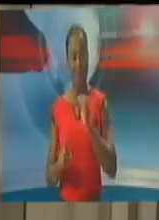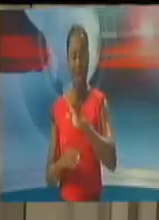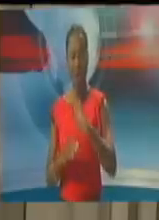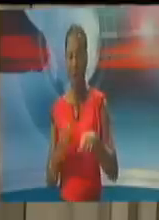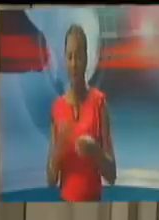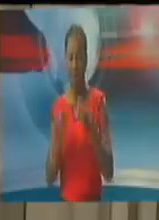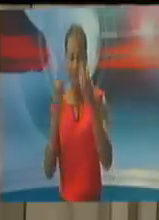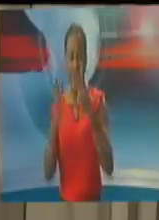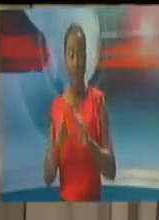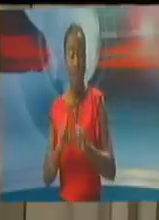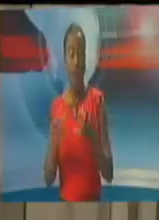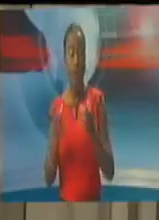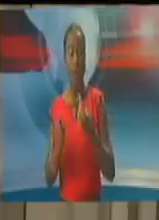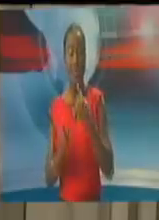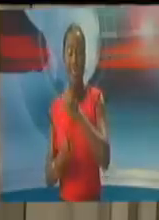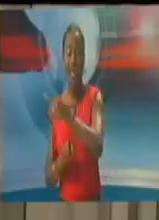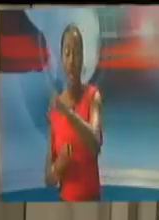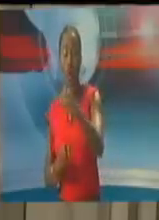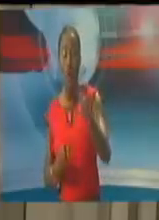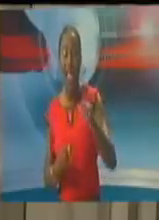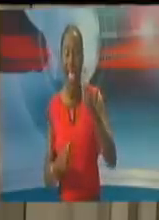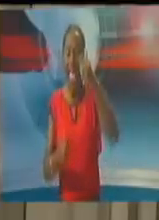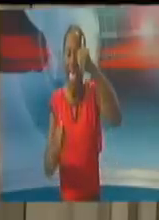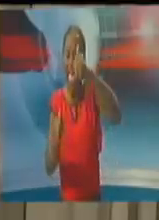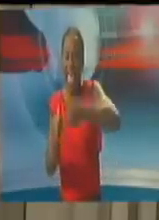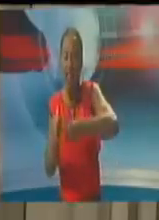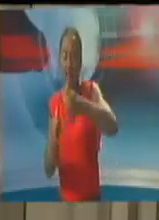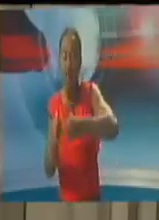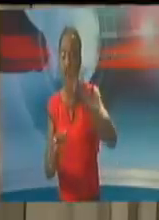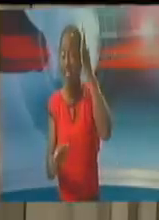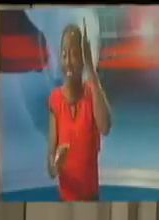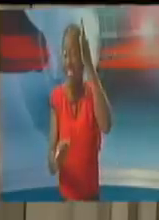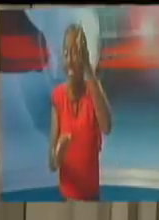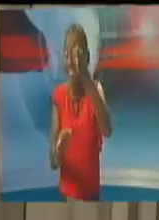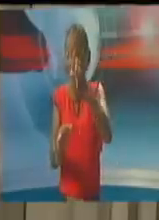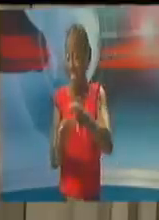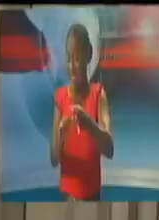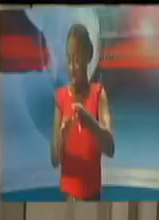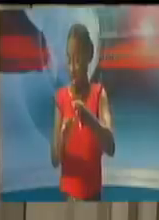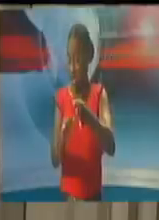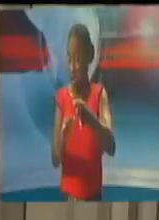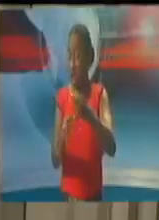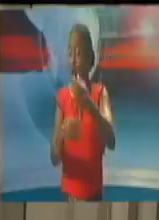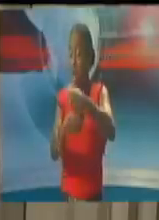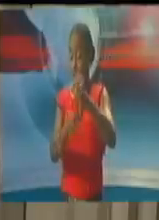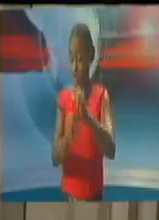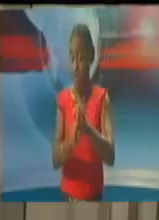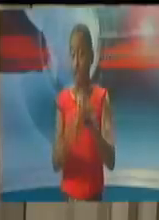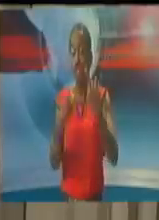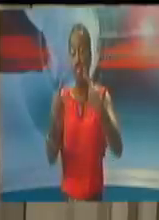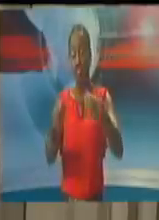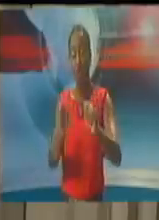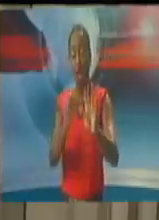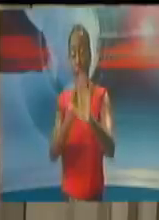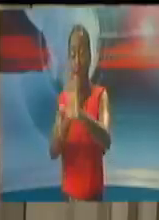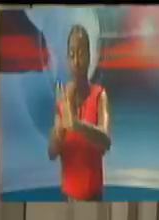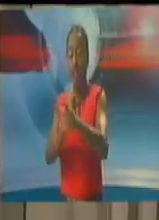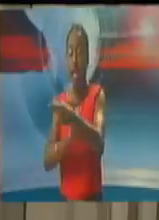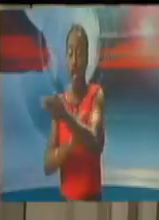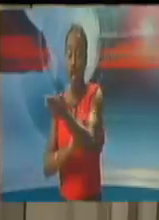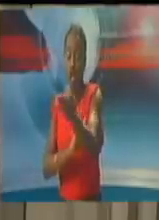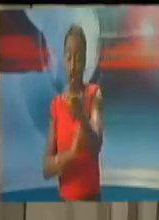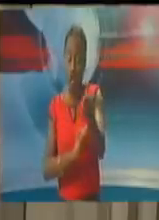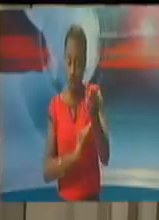of Trinidad and Tobago, every single decision being made is to try and protect you, the population, from the spread of this potentially